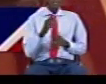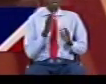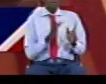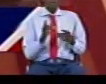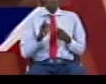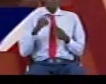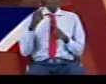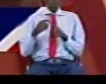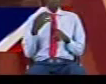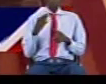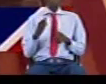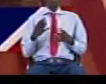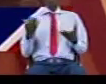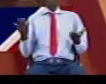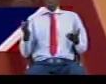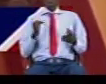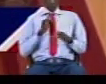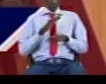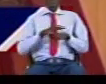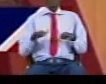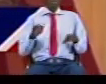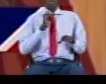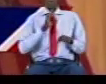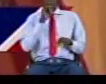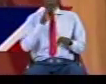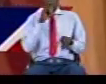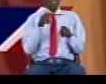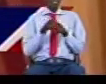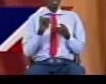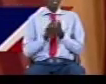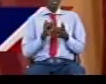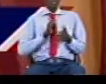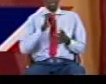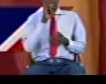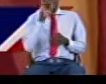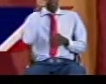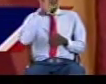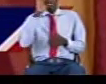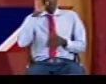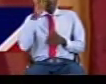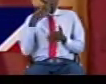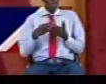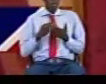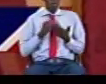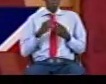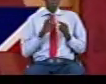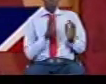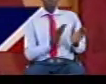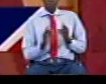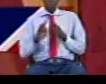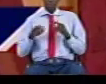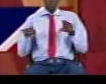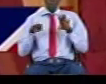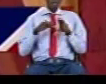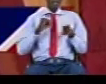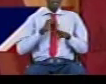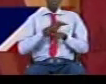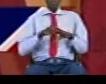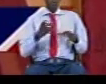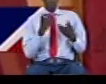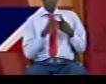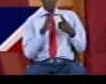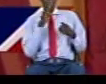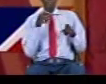God, they say, I don't walk by that. I'm looking for money. I don't walk by that. I want to get married. I don't walk by that. I want to, you know,